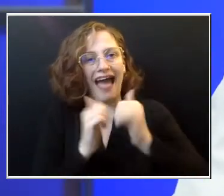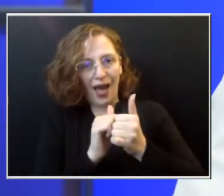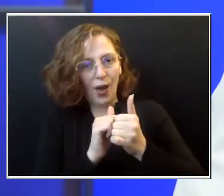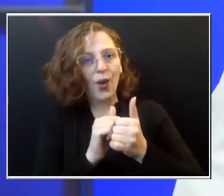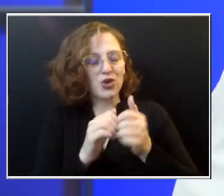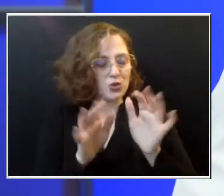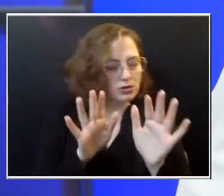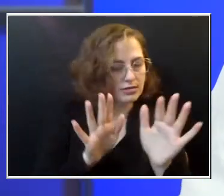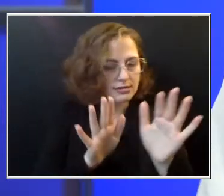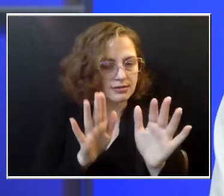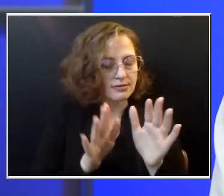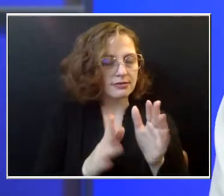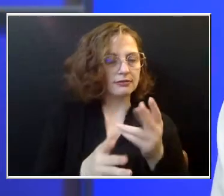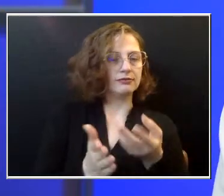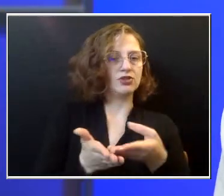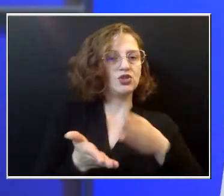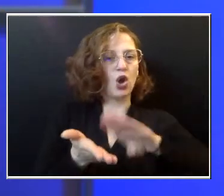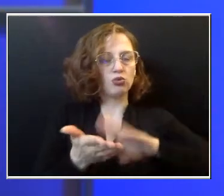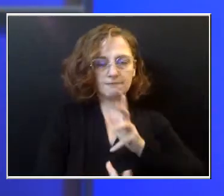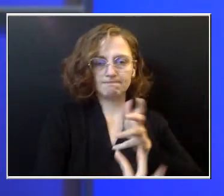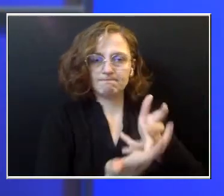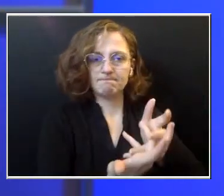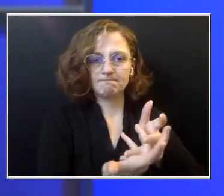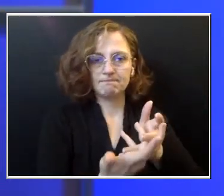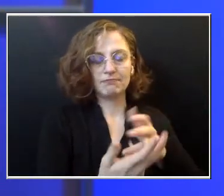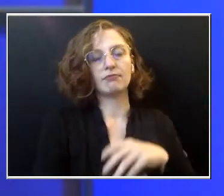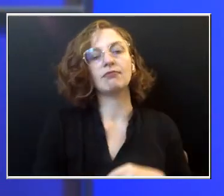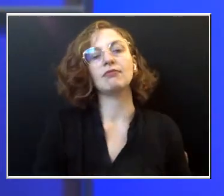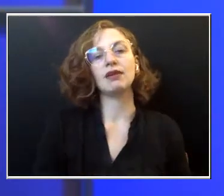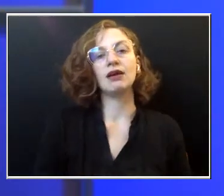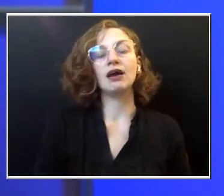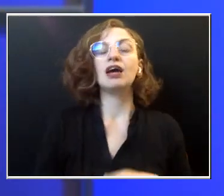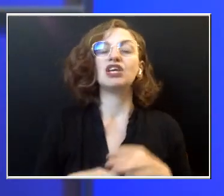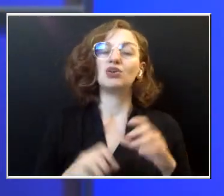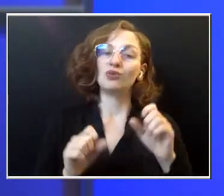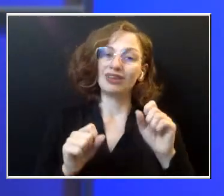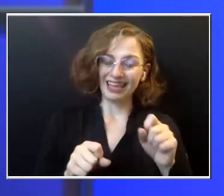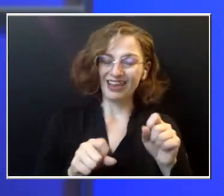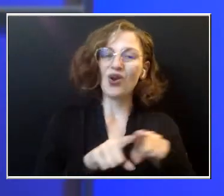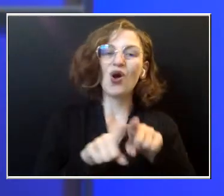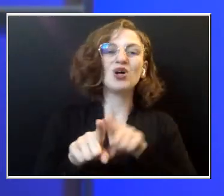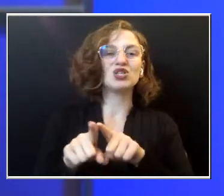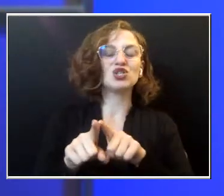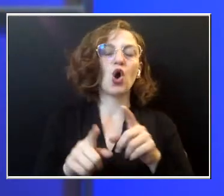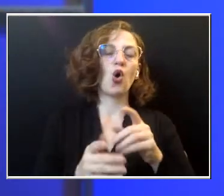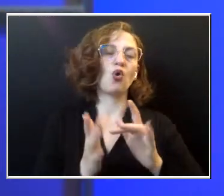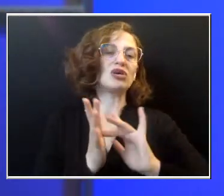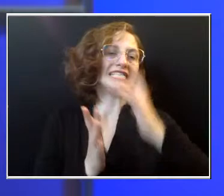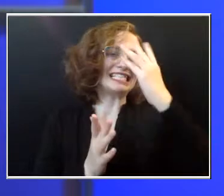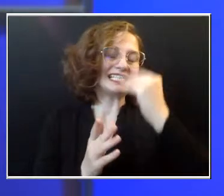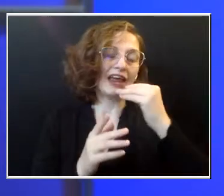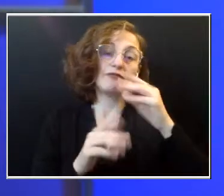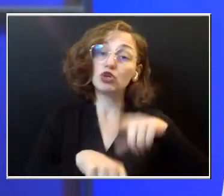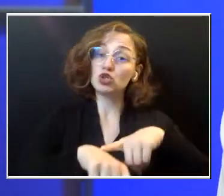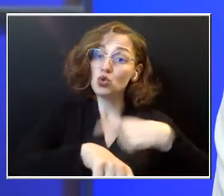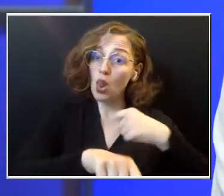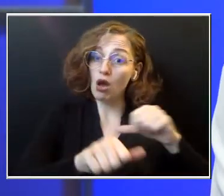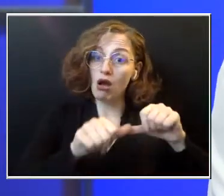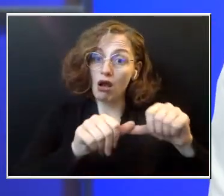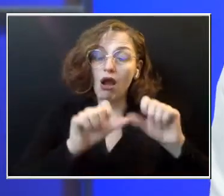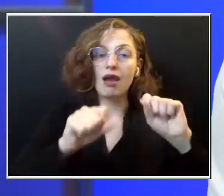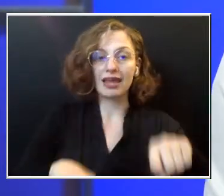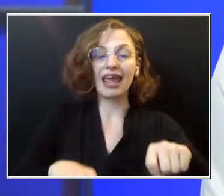too long, they can have withdrawals, so can children. And so you have to be mindful for how long they're on sedation and their dosages as well.